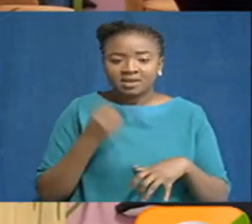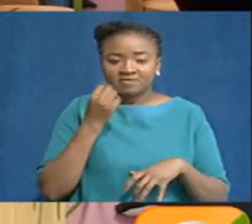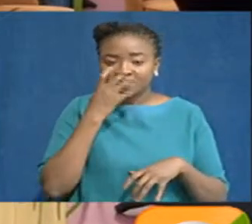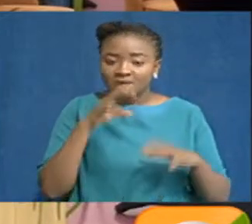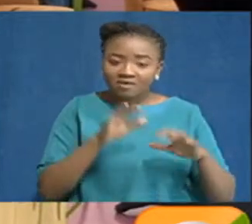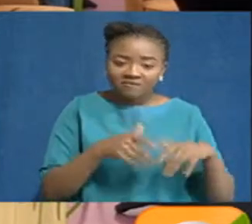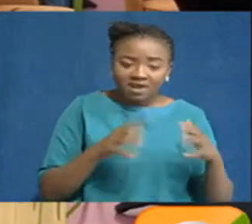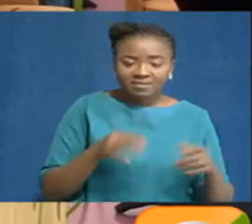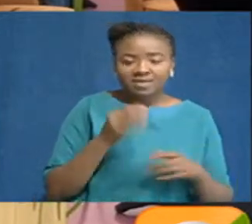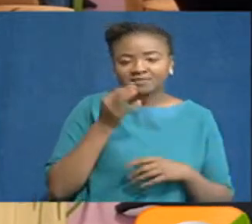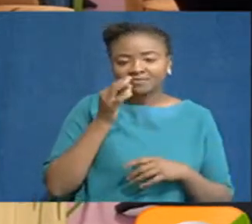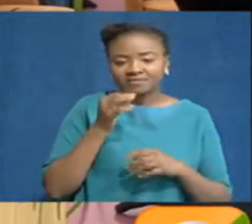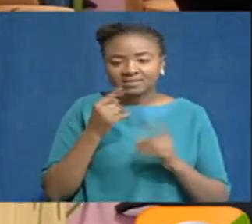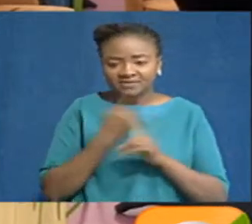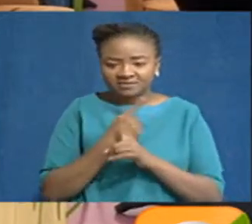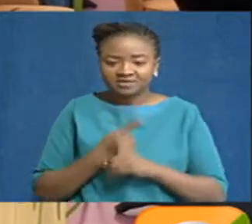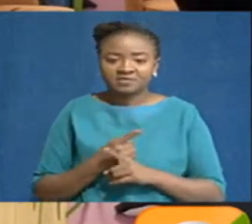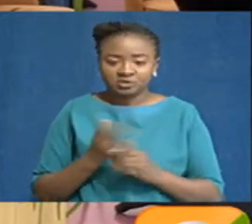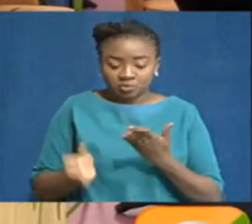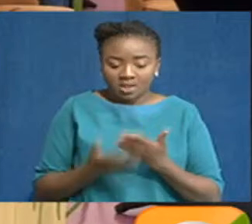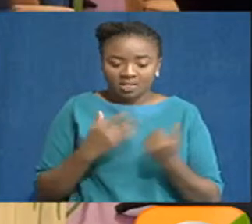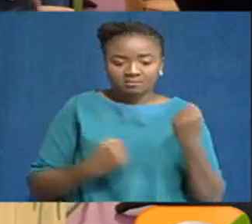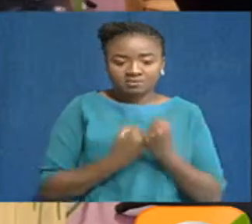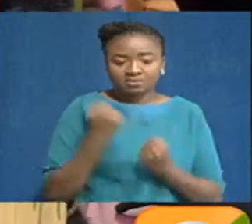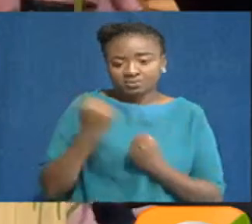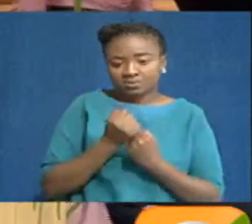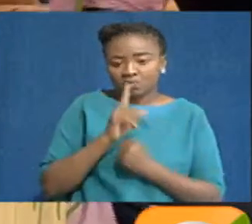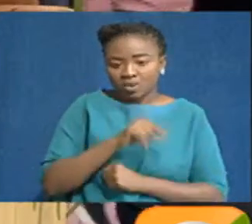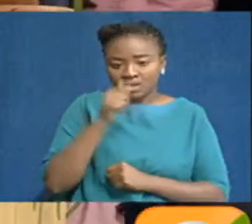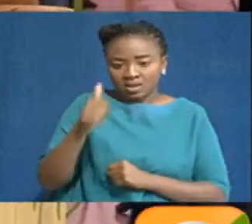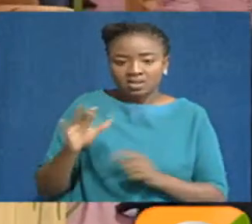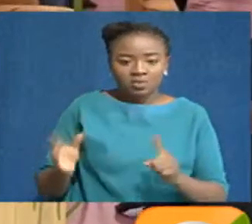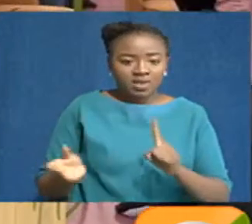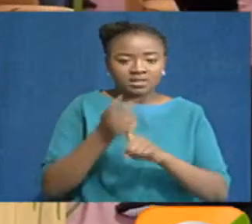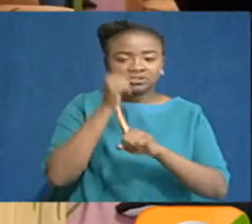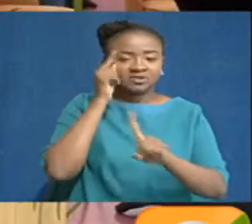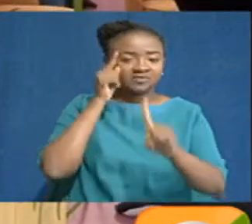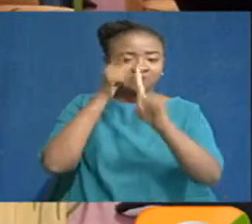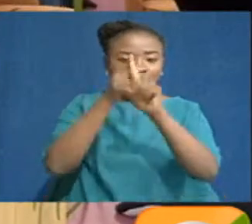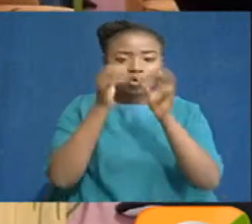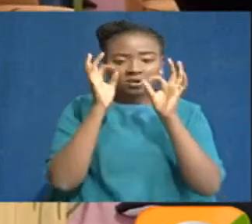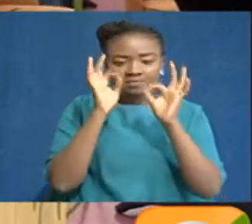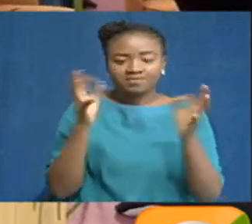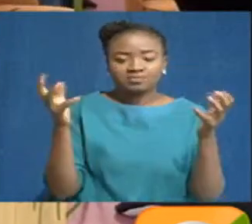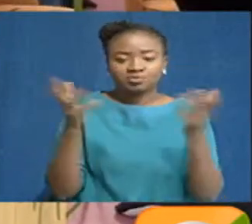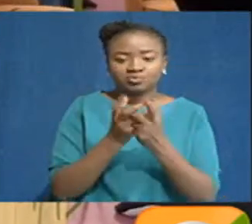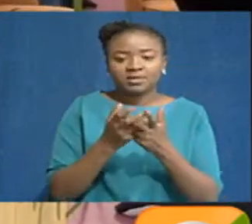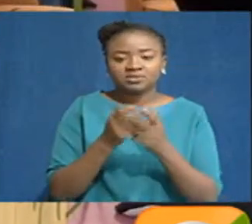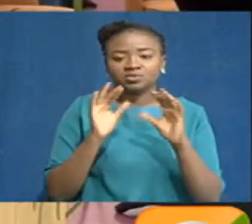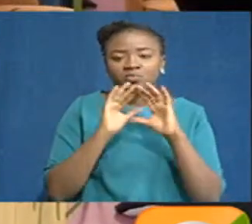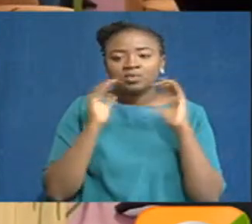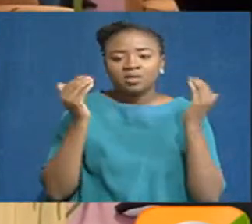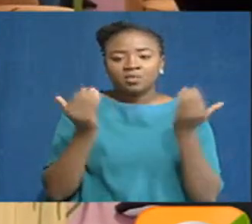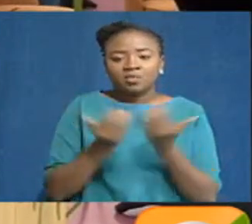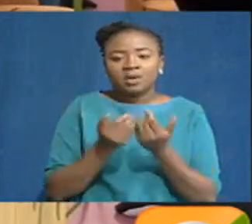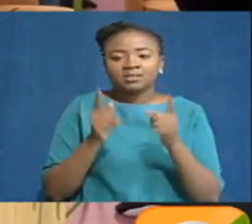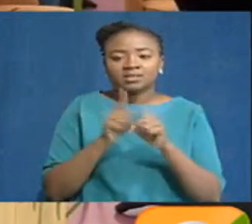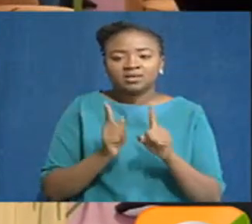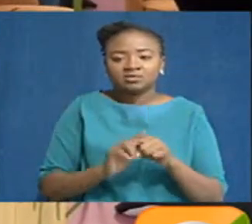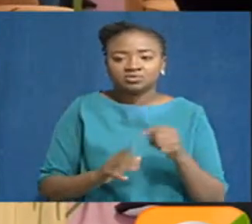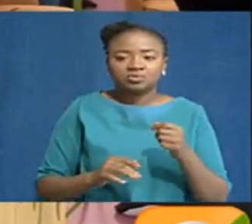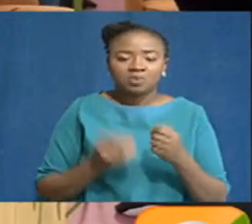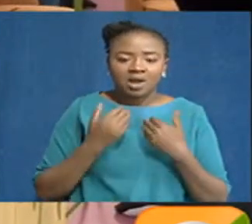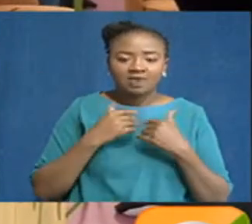to make each other stronger and better and to reach beautiful results to feed the world and to give the world a lot of